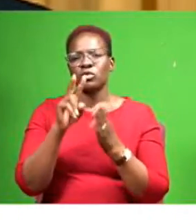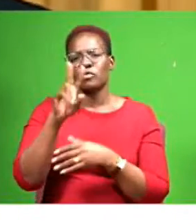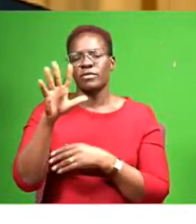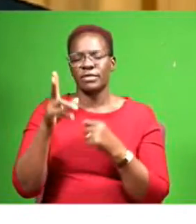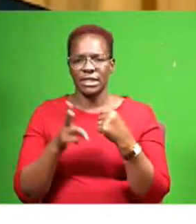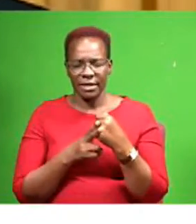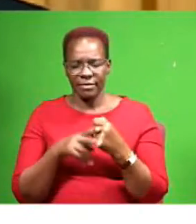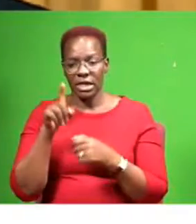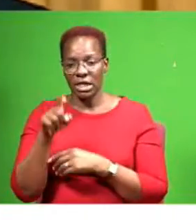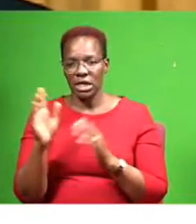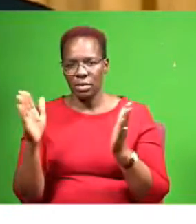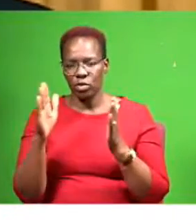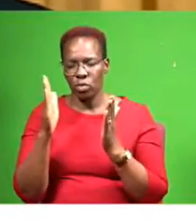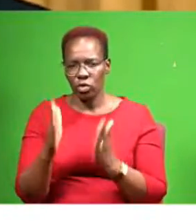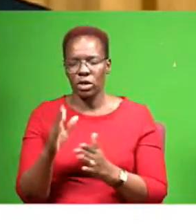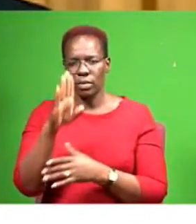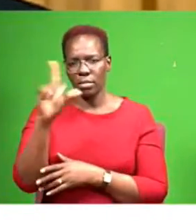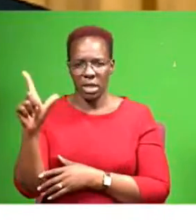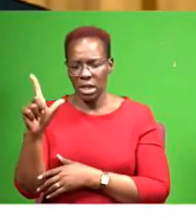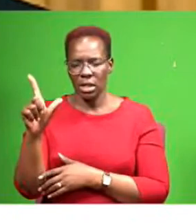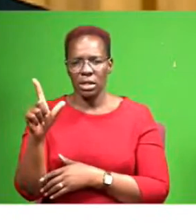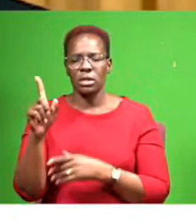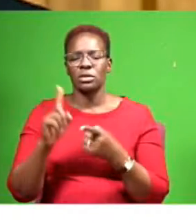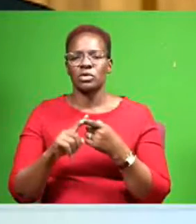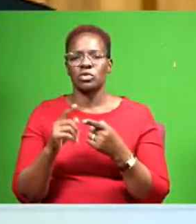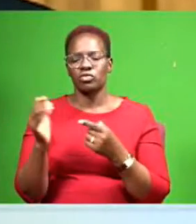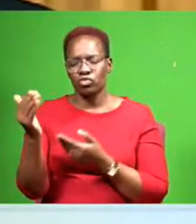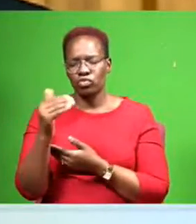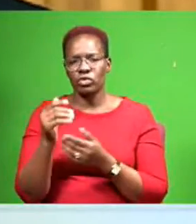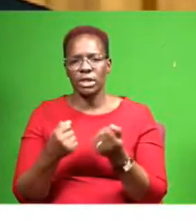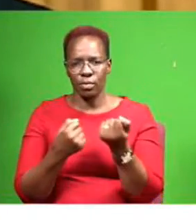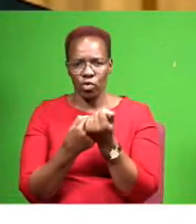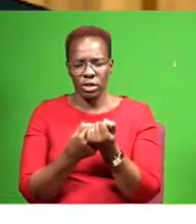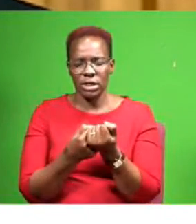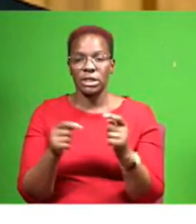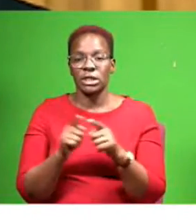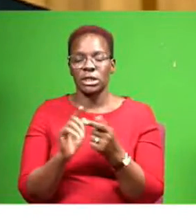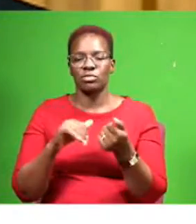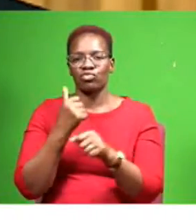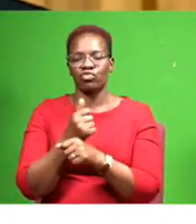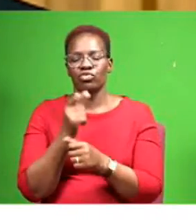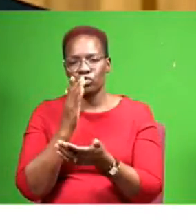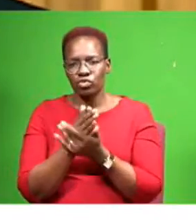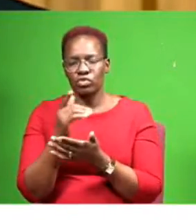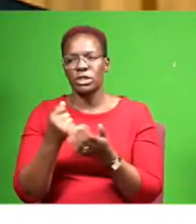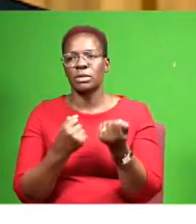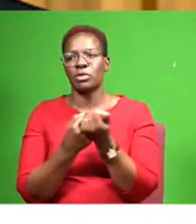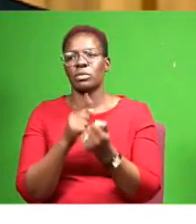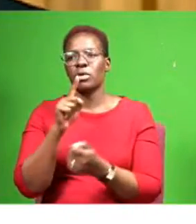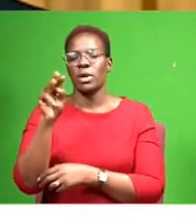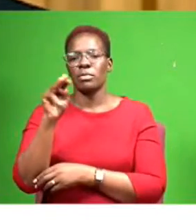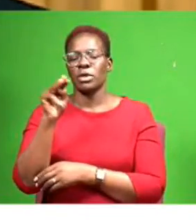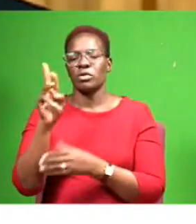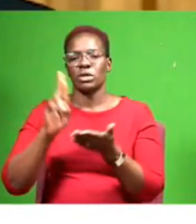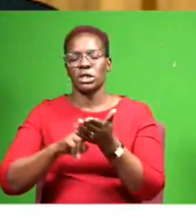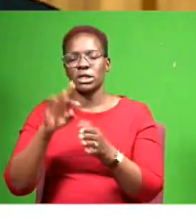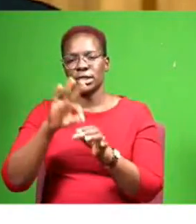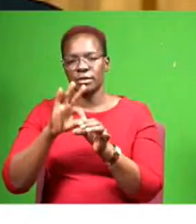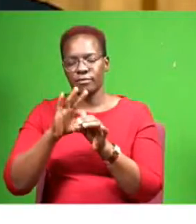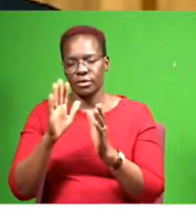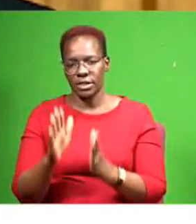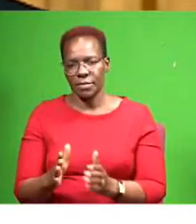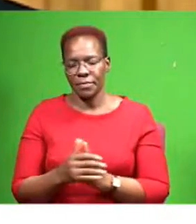requires a promoter of the bill to galvanize support for it and establish that it is supported by at least 1 million registered voters.